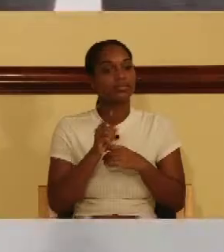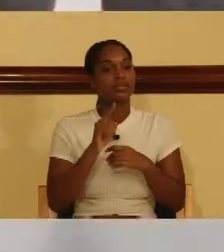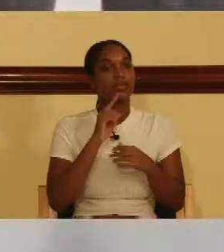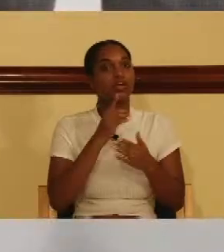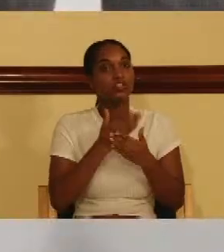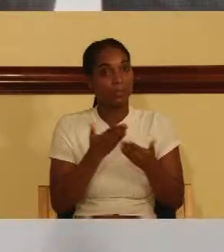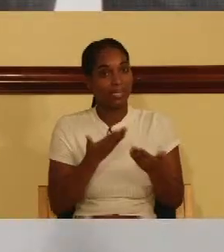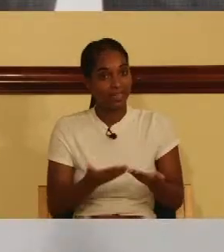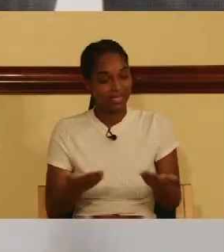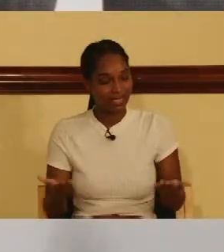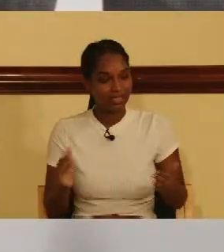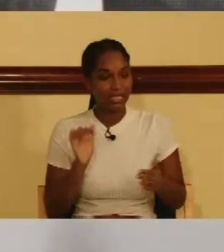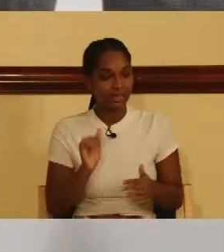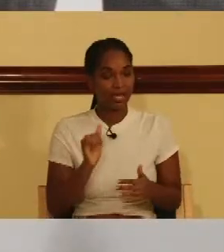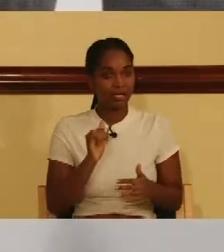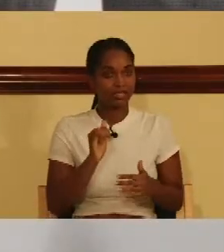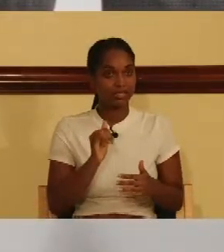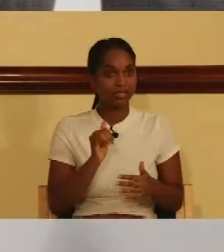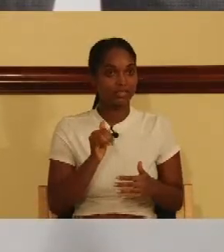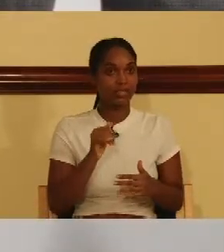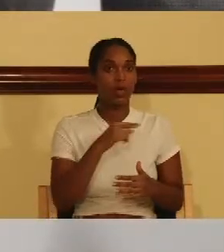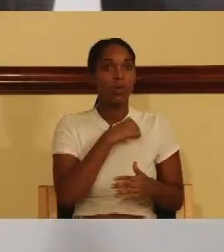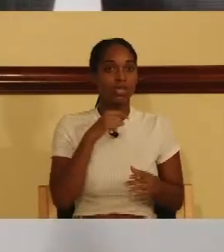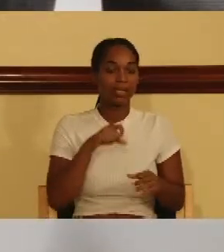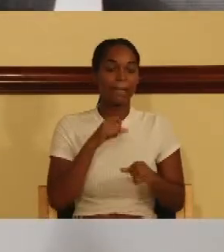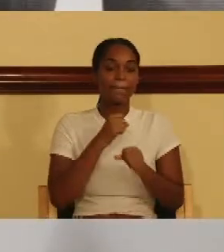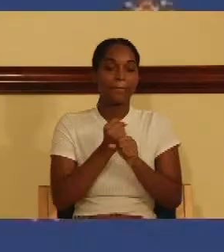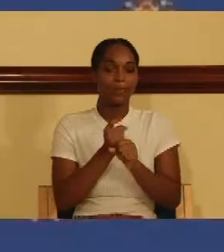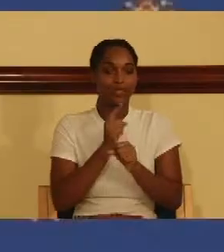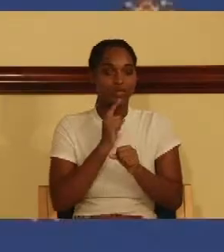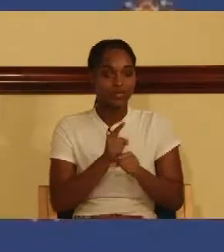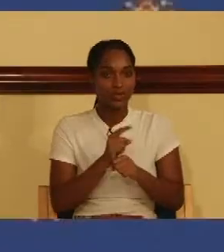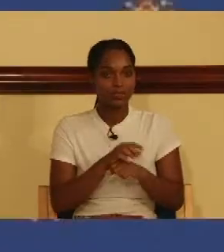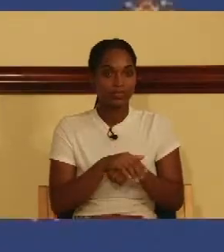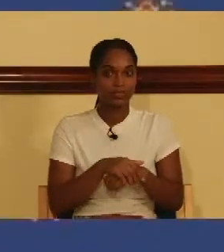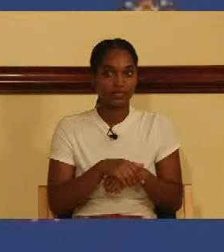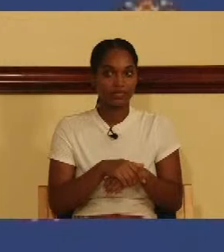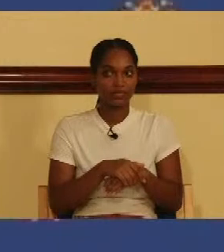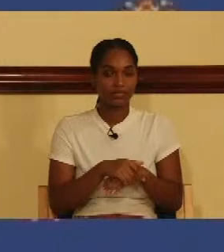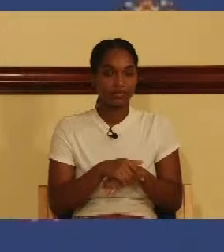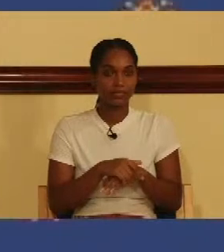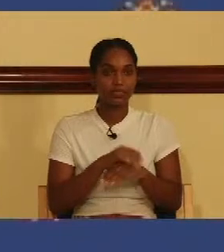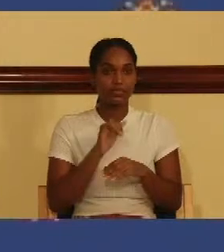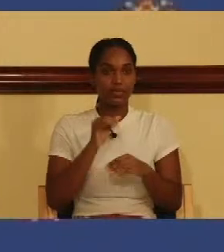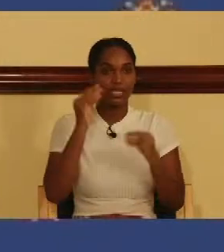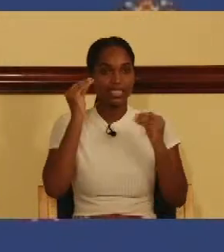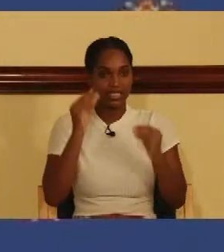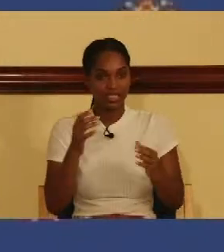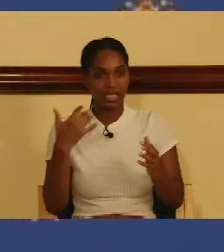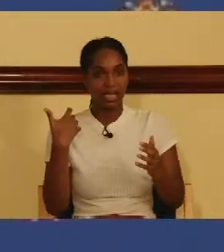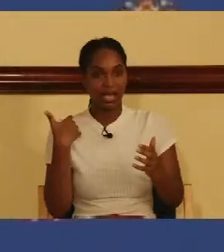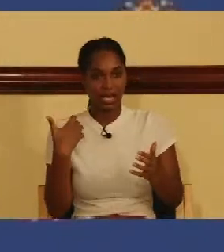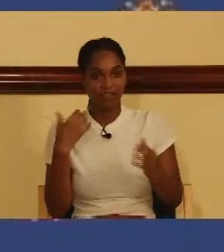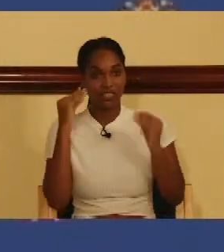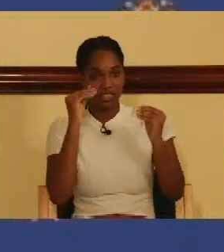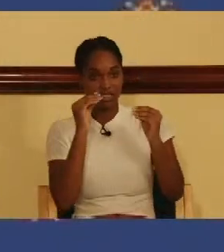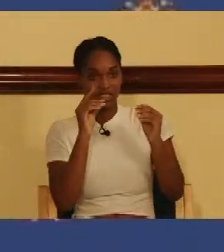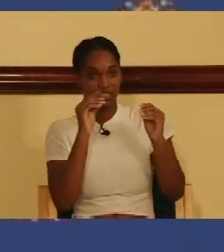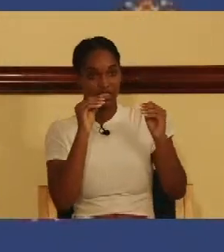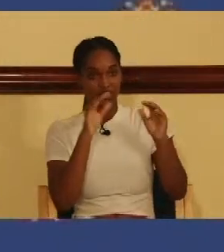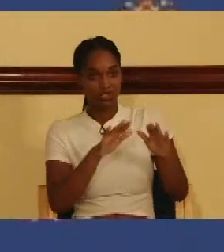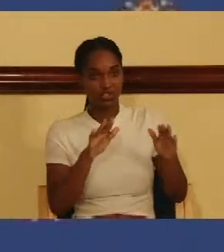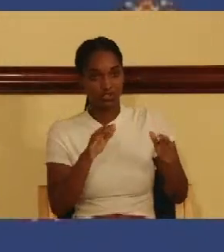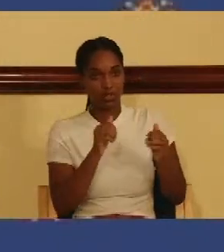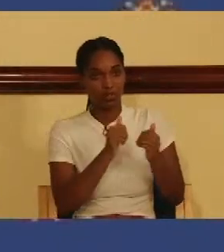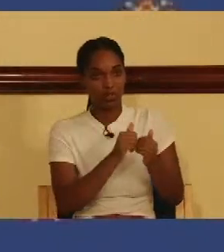things that we are doing to ensure access. We also have other training programs for teachers. So we have teaching children with exceptionalities. We've